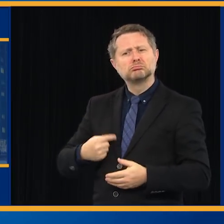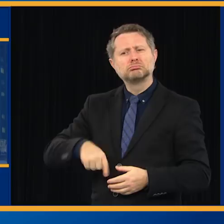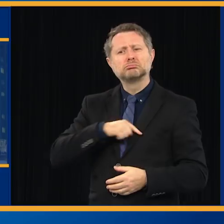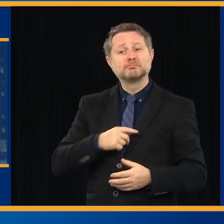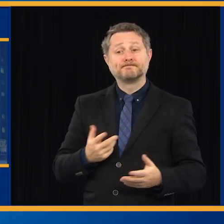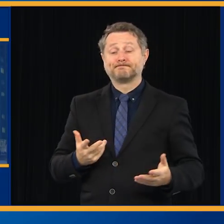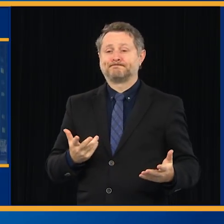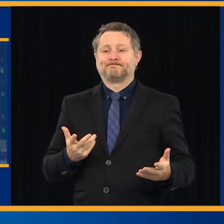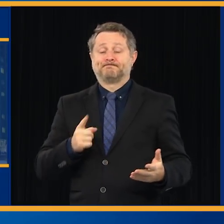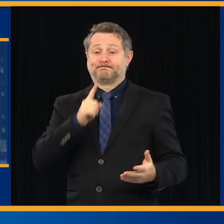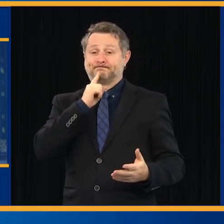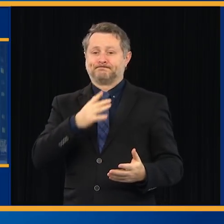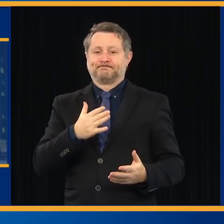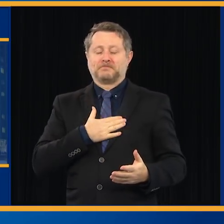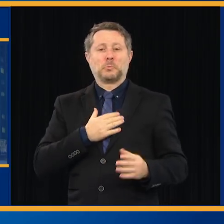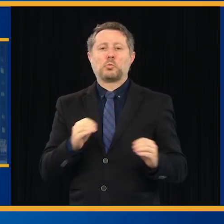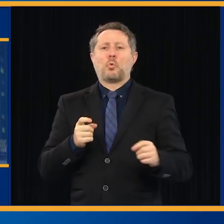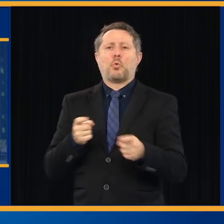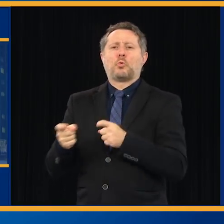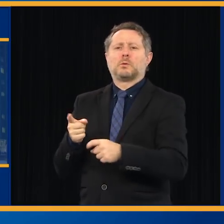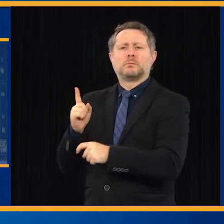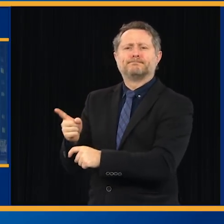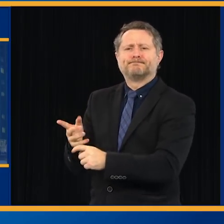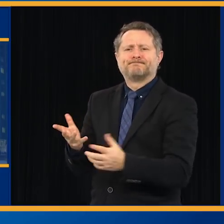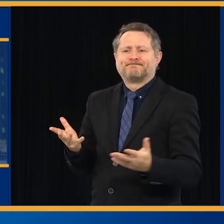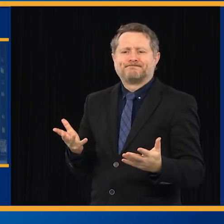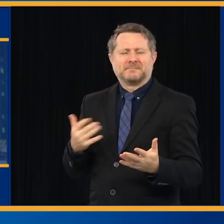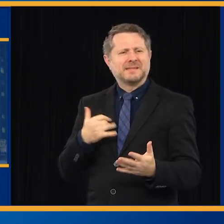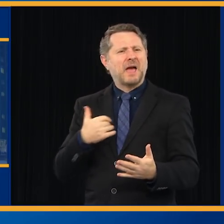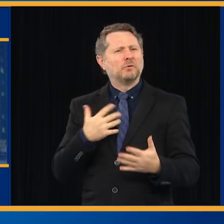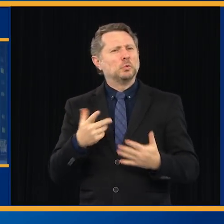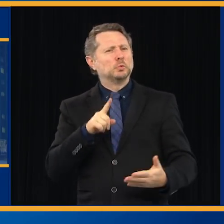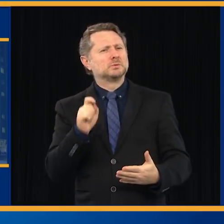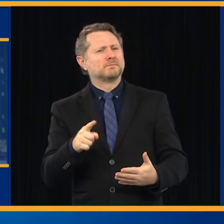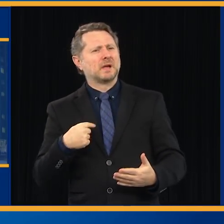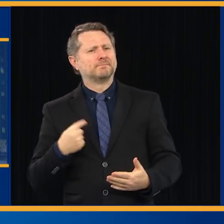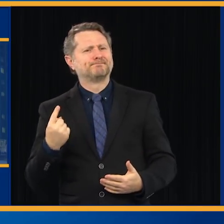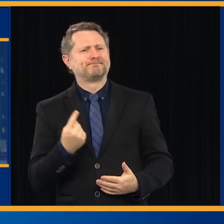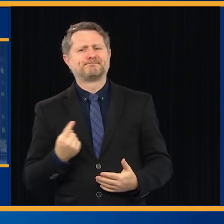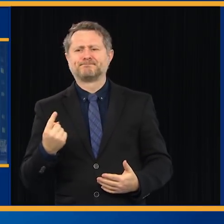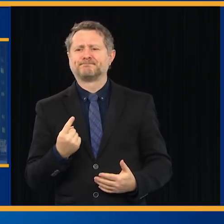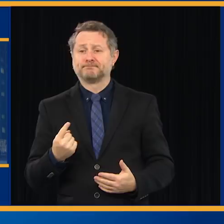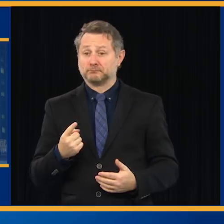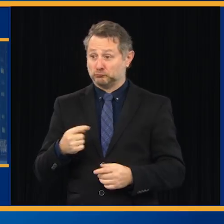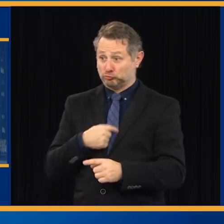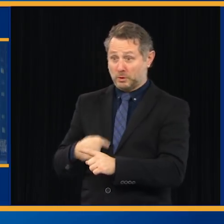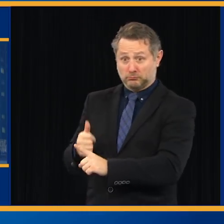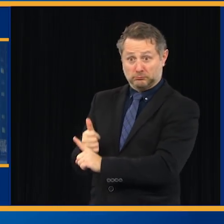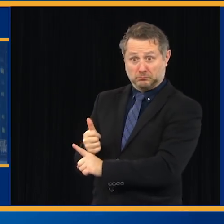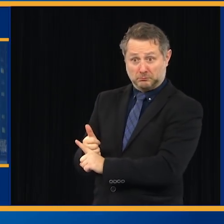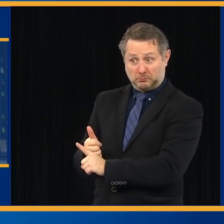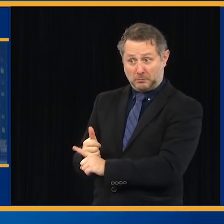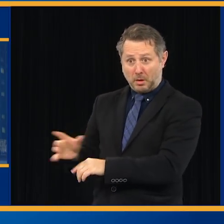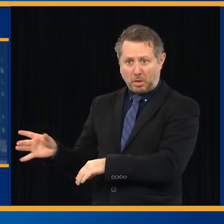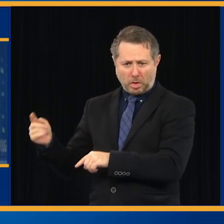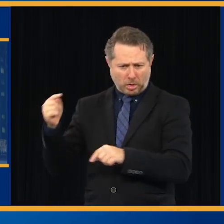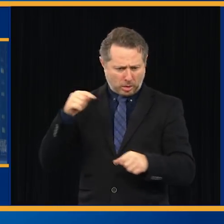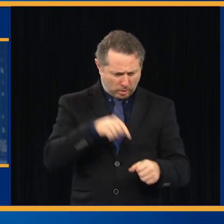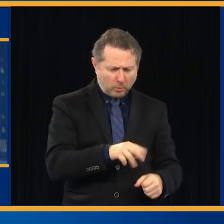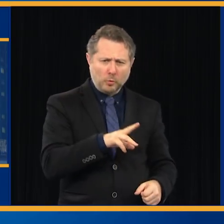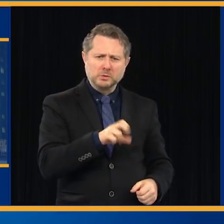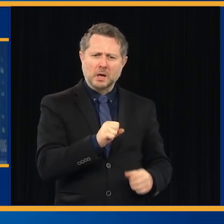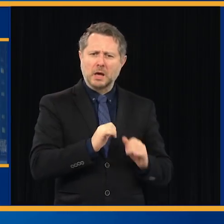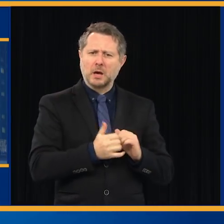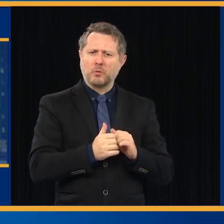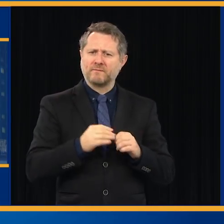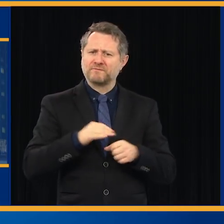but important questions. How did the virus get from China to the United States? And